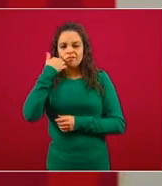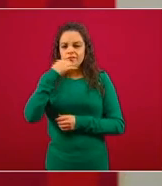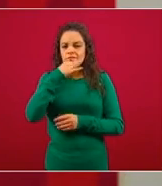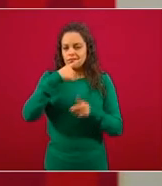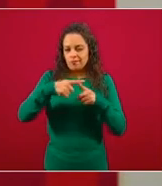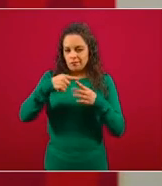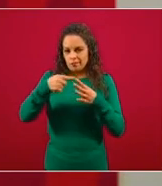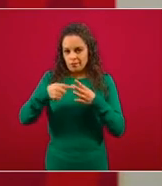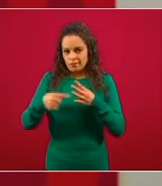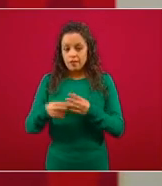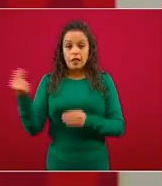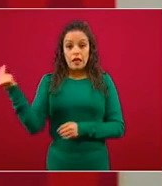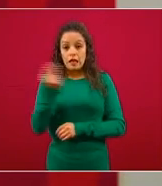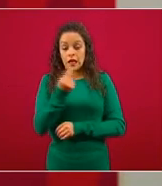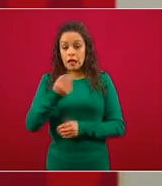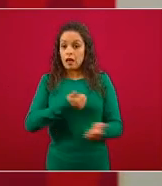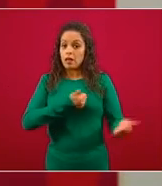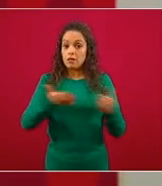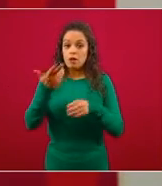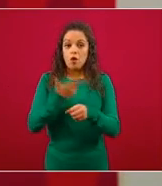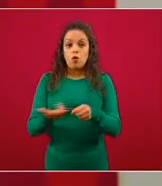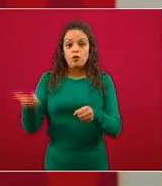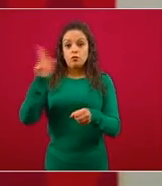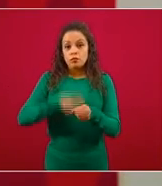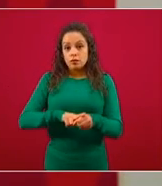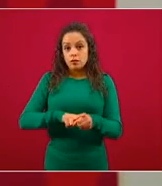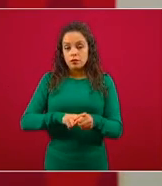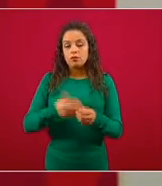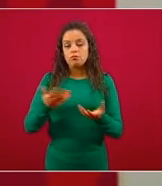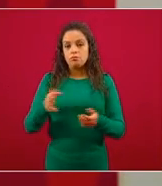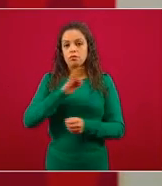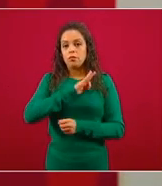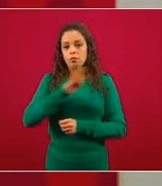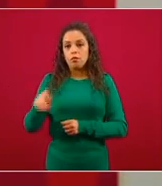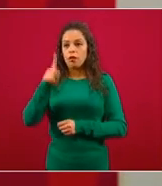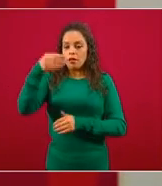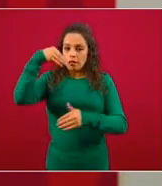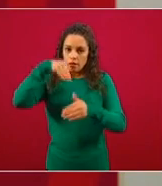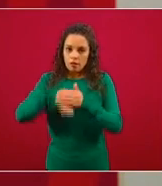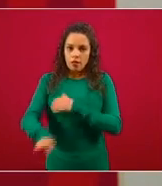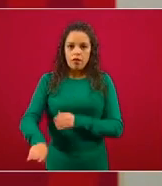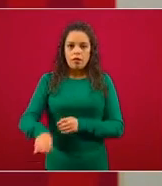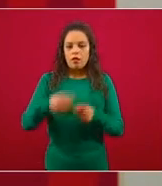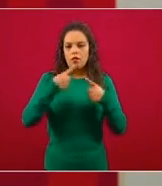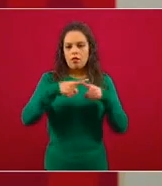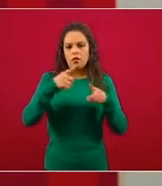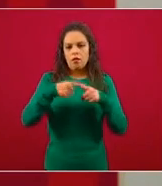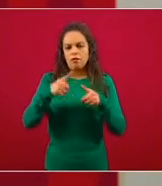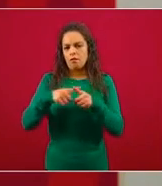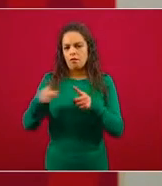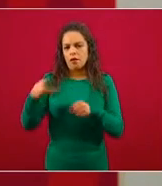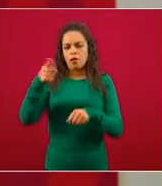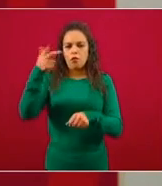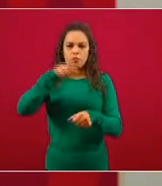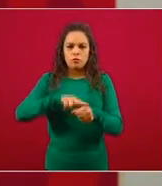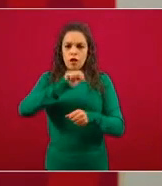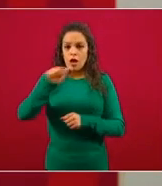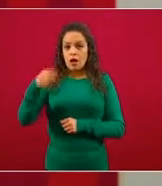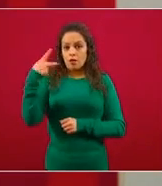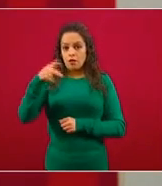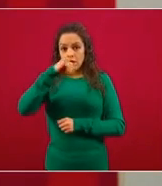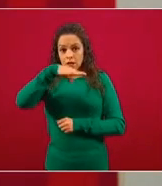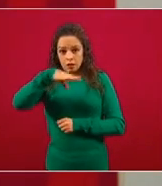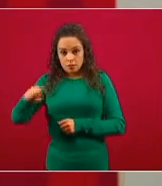need to be hospitalized, they can do so at any IMSS Mexican Social Security